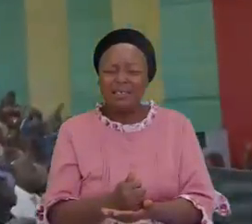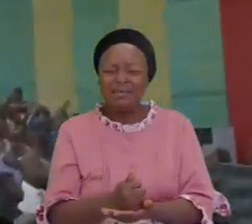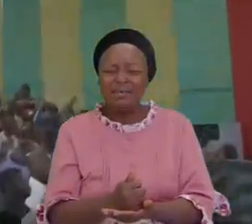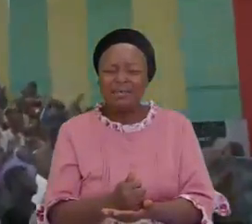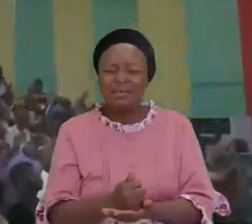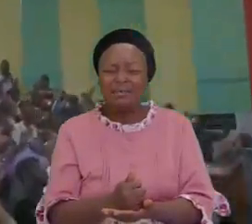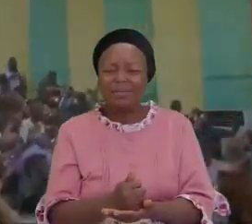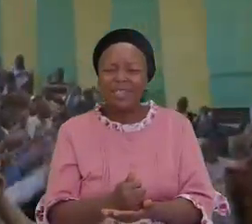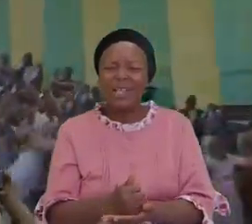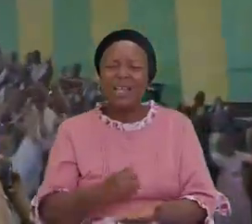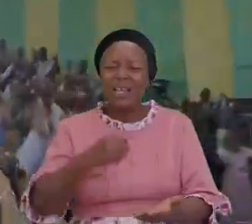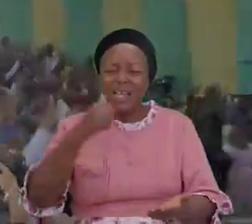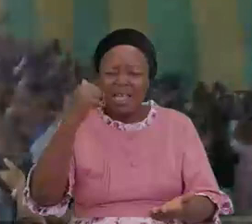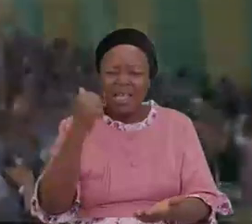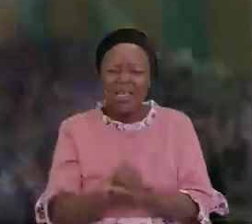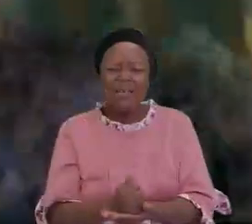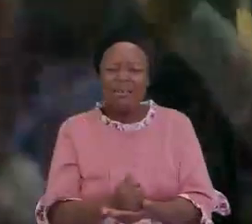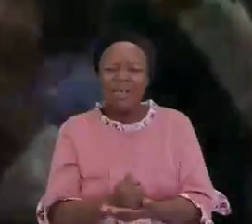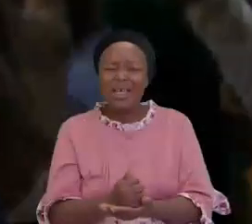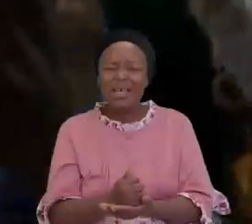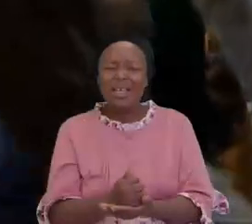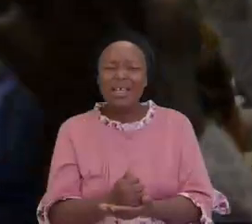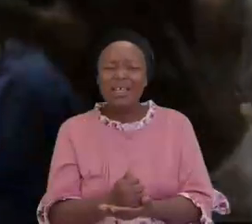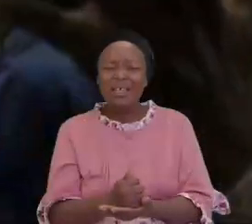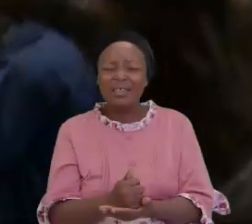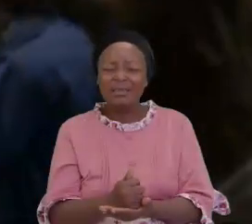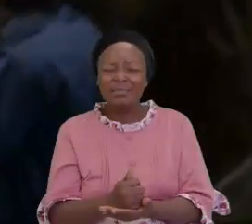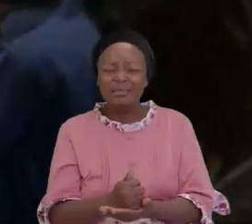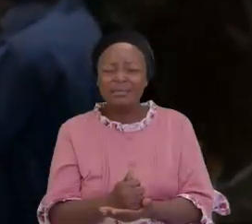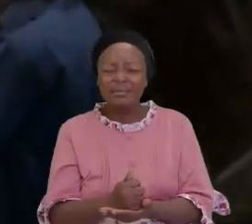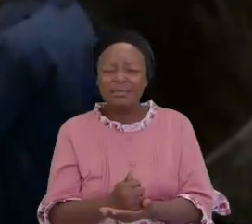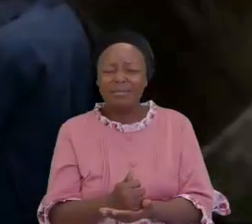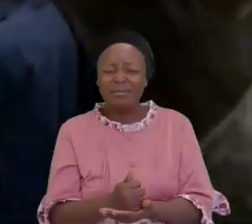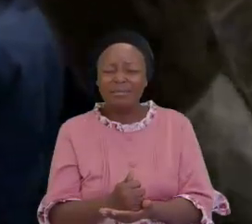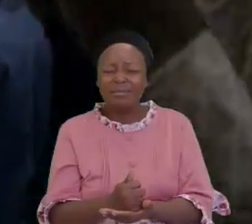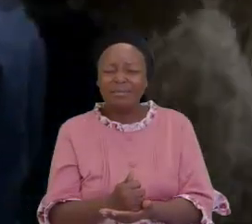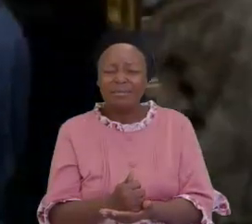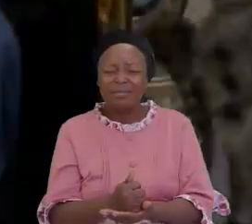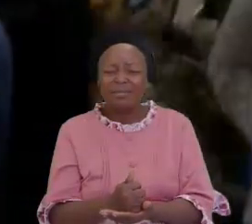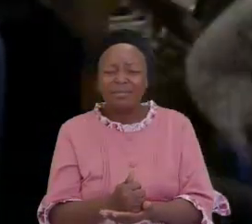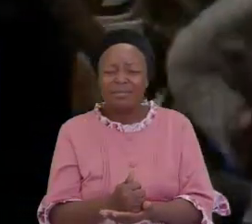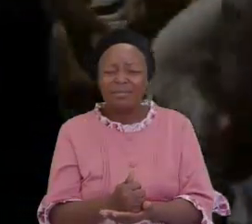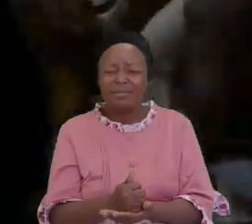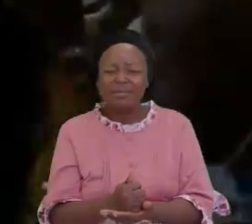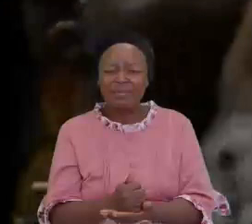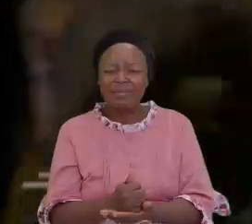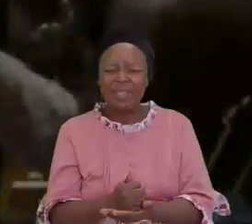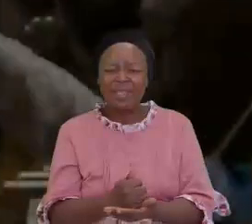Pumoa, amen. Pu nu chus, amen.